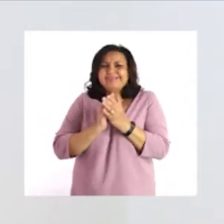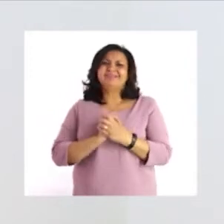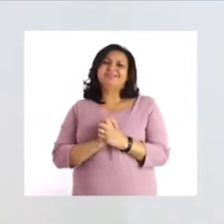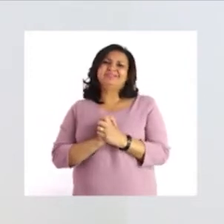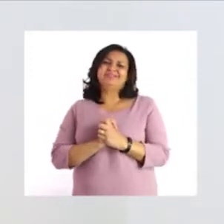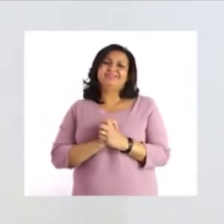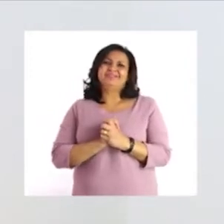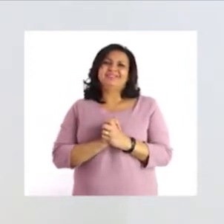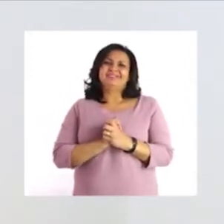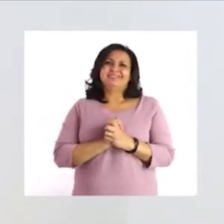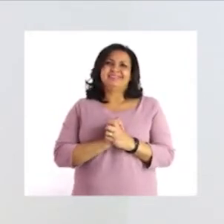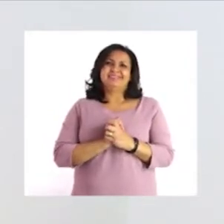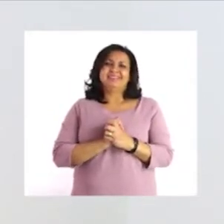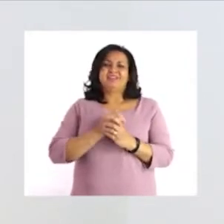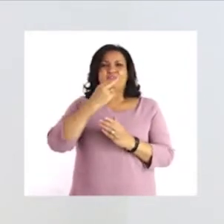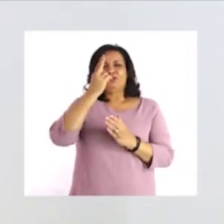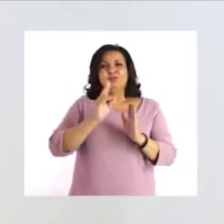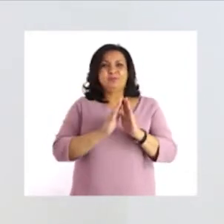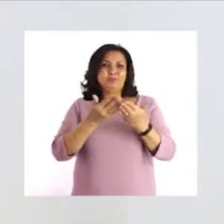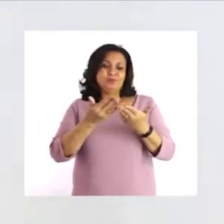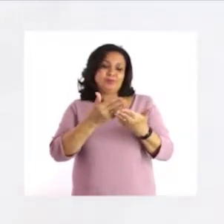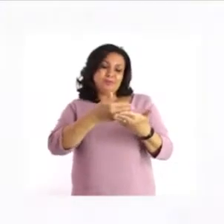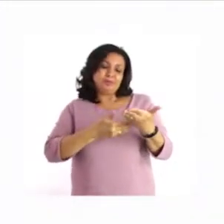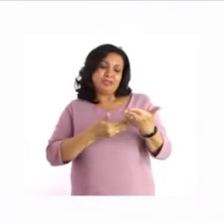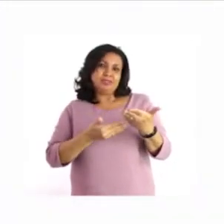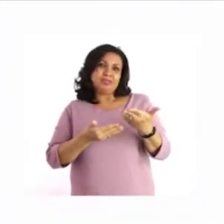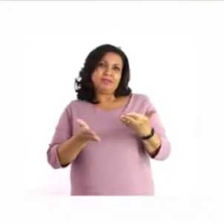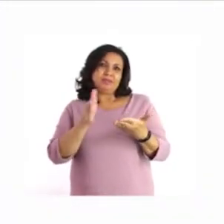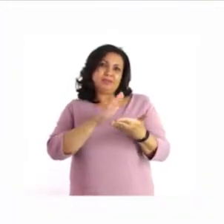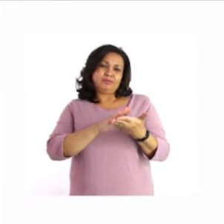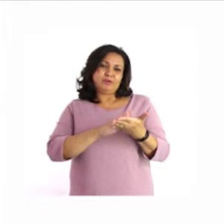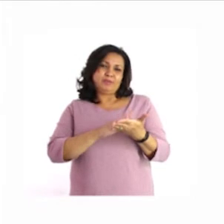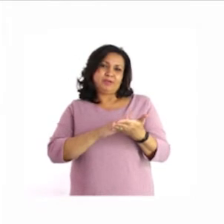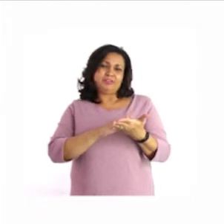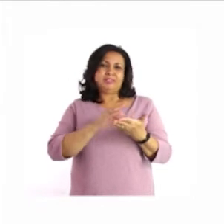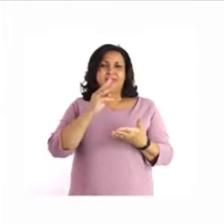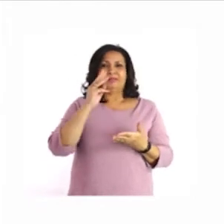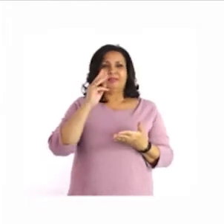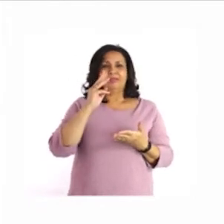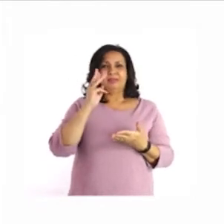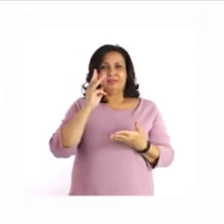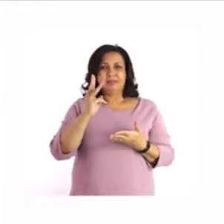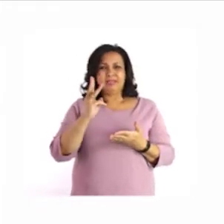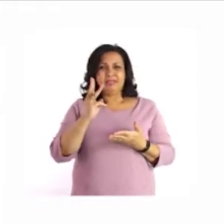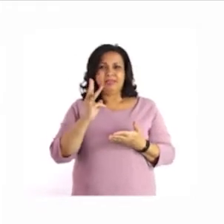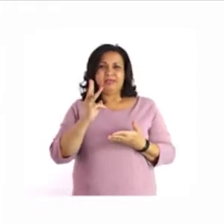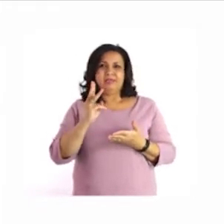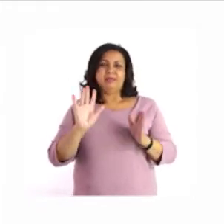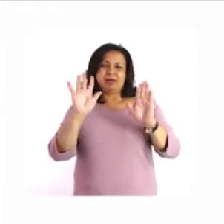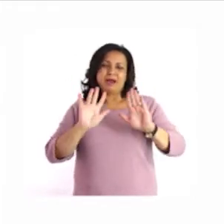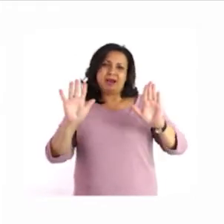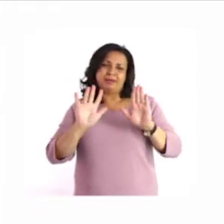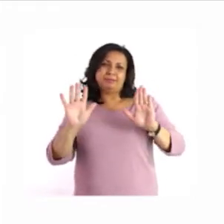Well, friends, if you look at your page now, we are going to do the work on our page where we are going to color in the